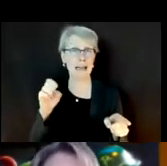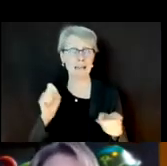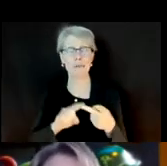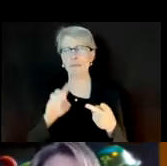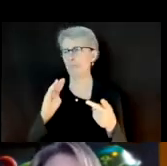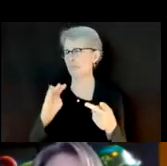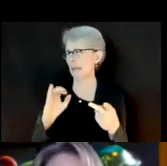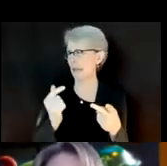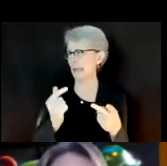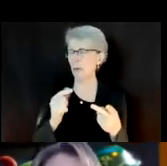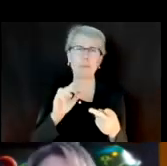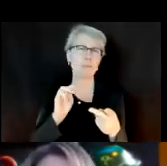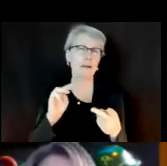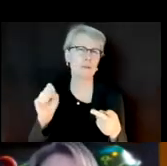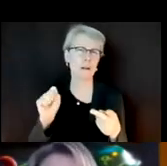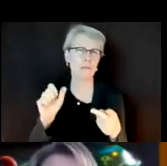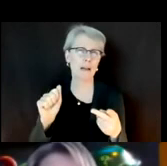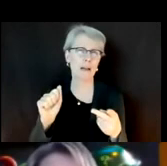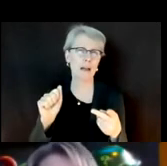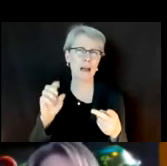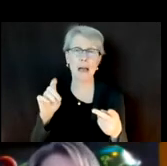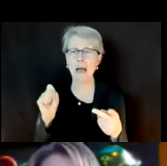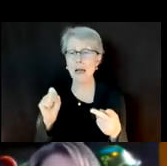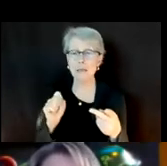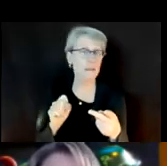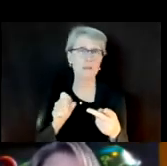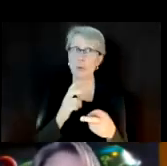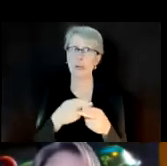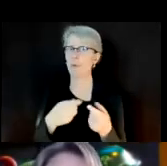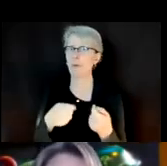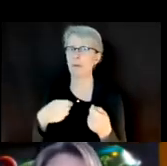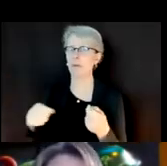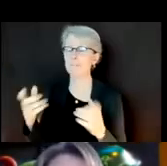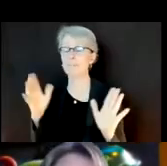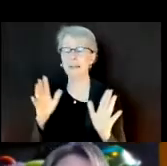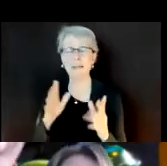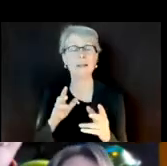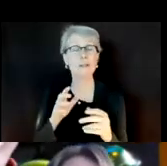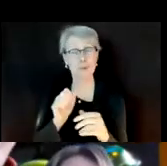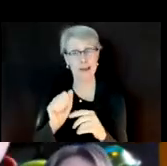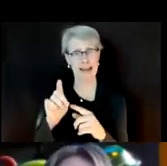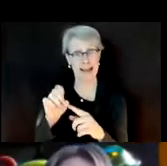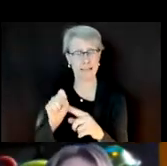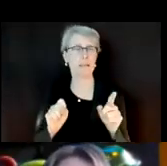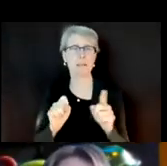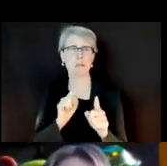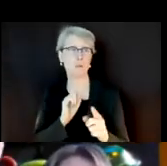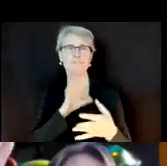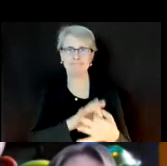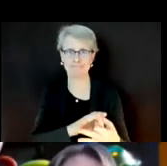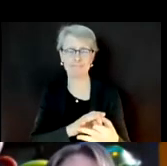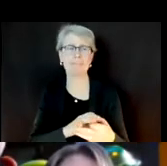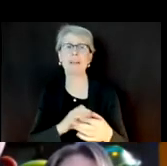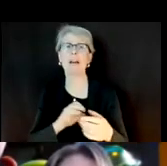it's now Microsoft Ads, keep on changing their names and branding all the time. There's a tool under in the